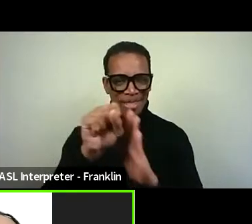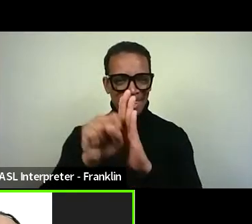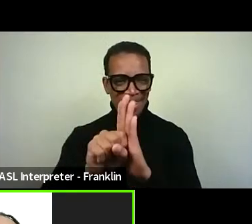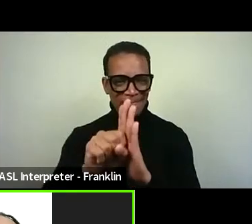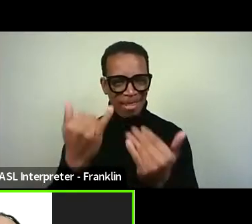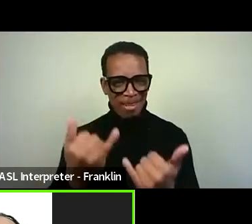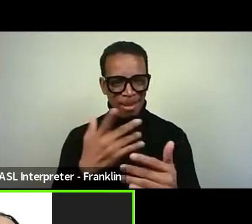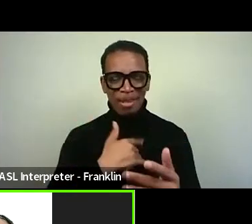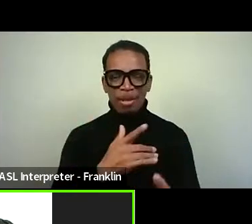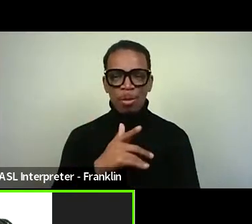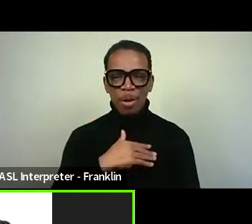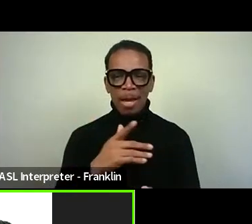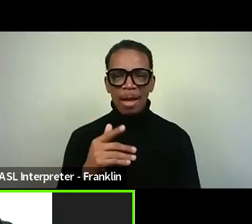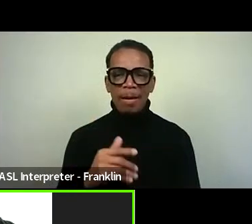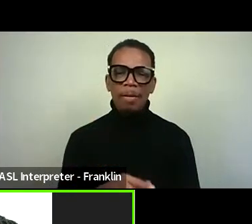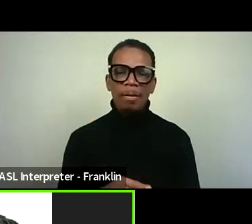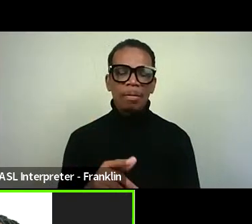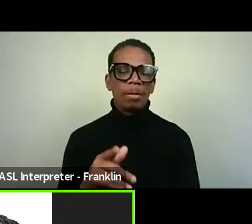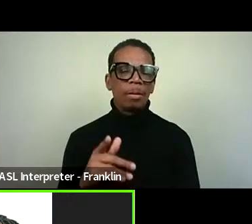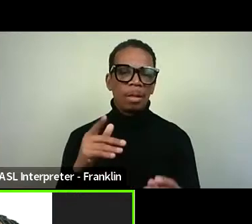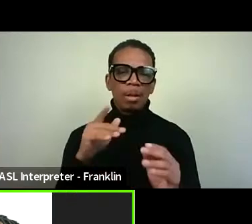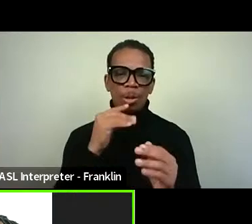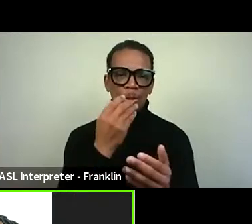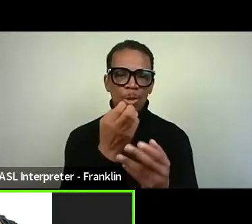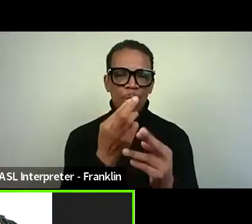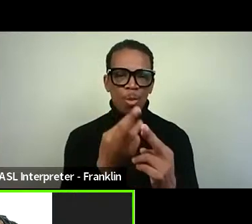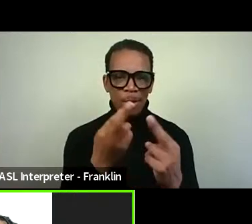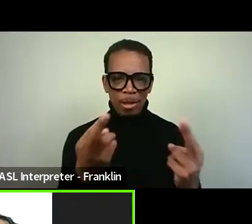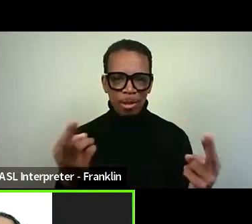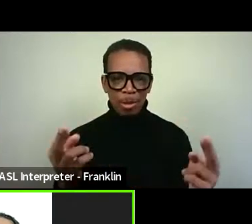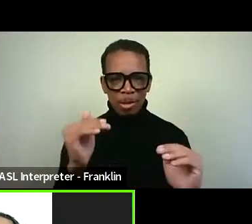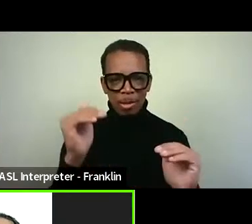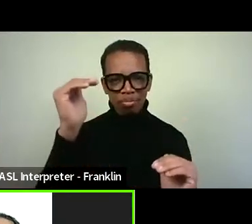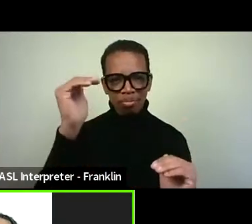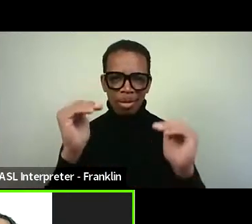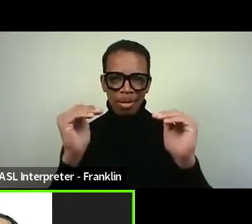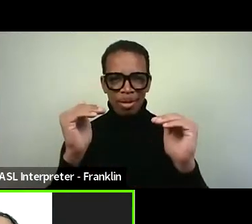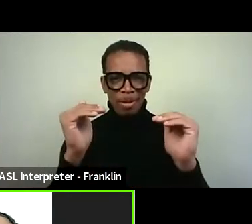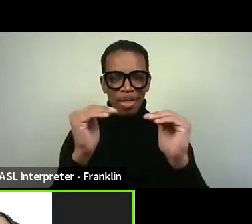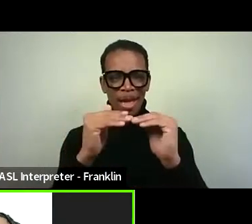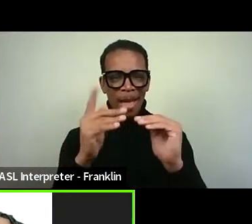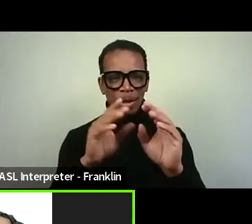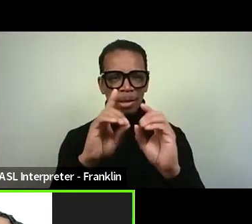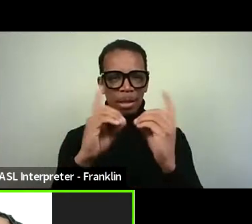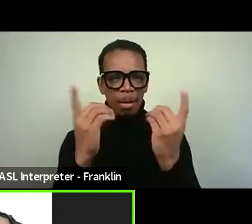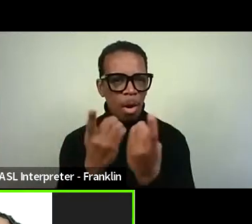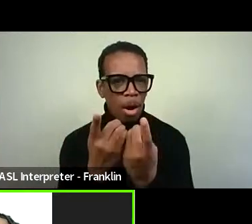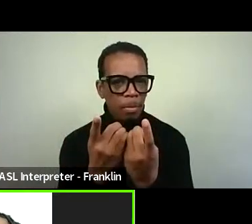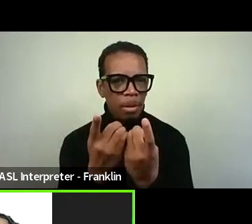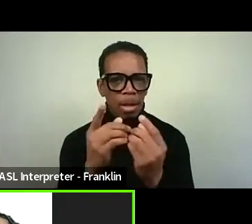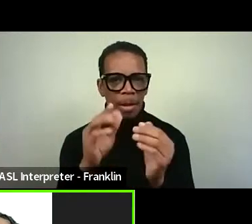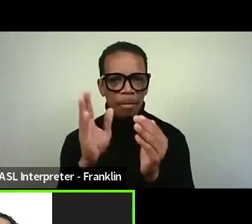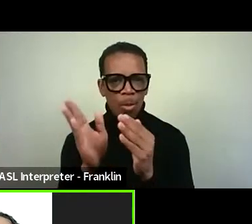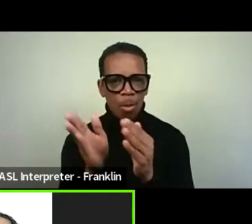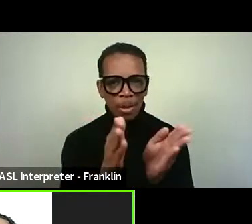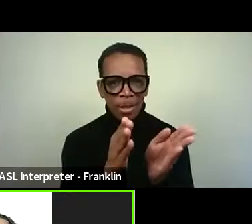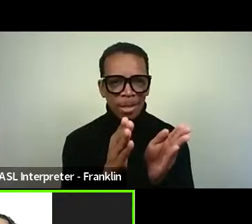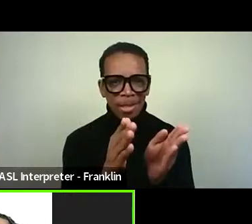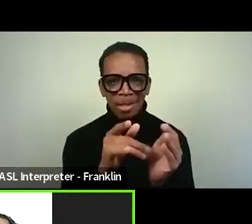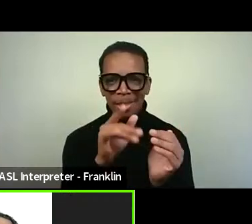have those equitable resources where they have a department or they have an organization that